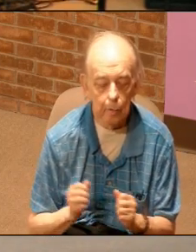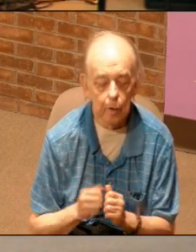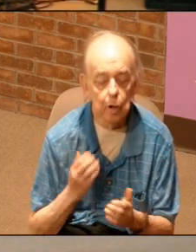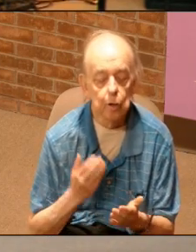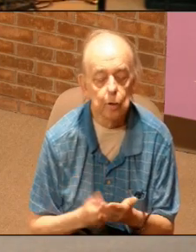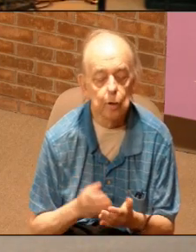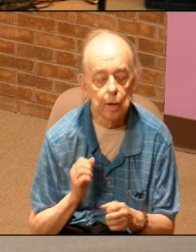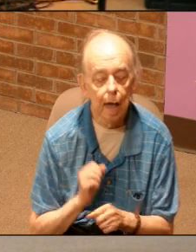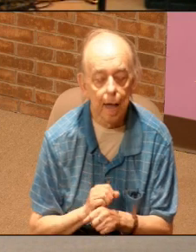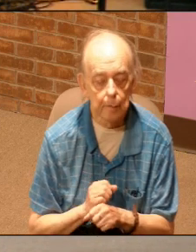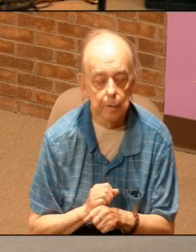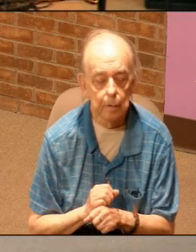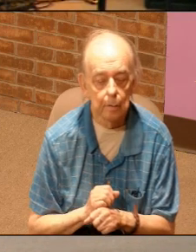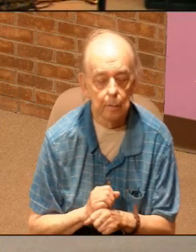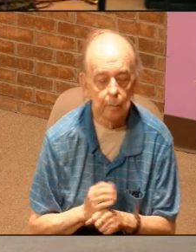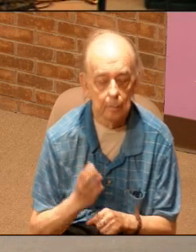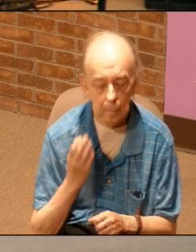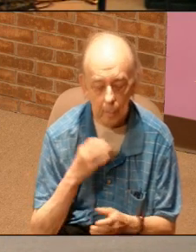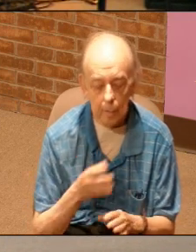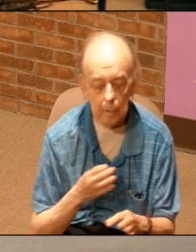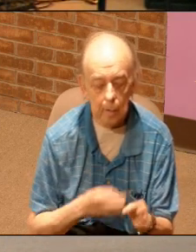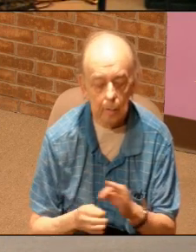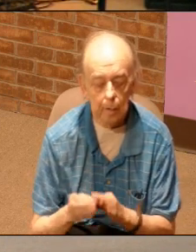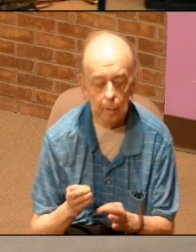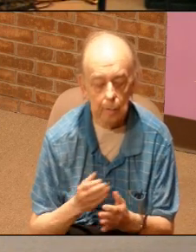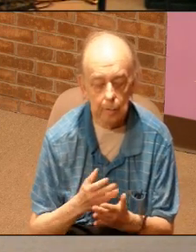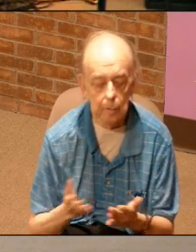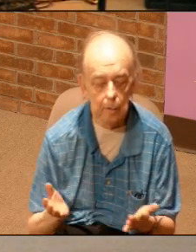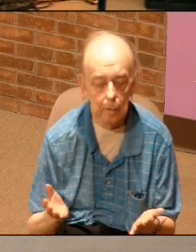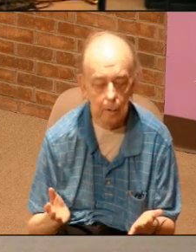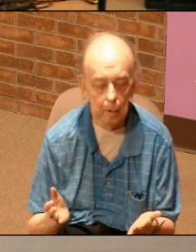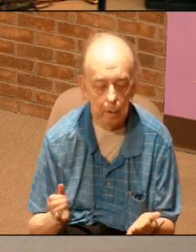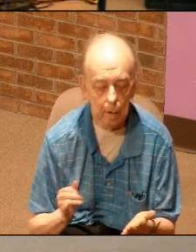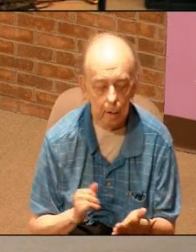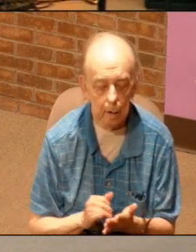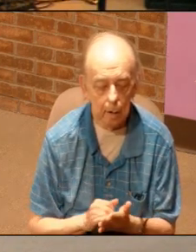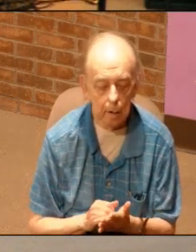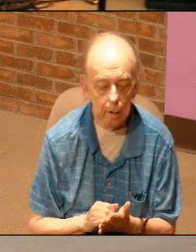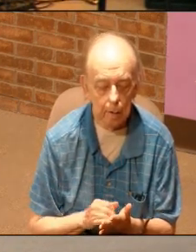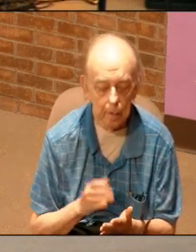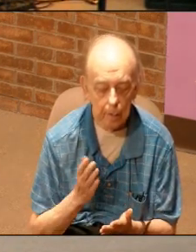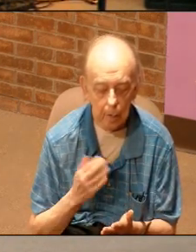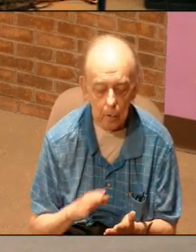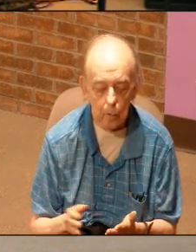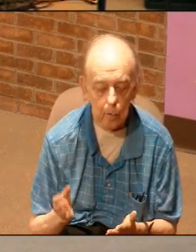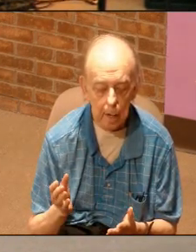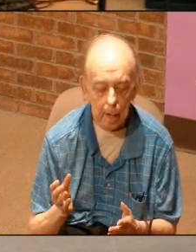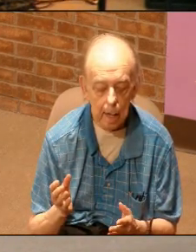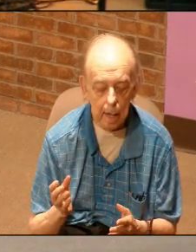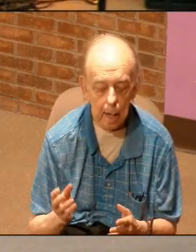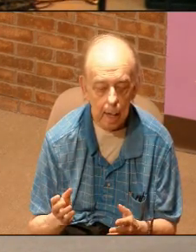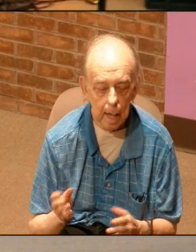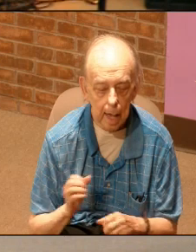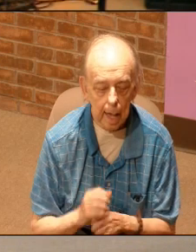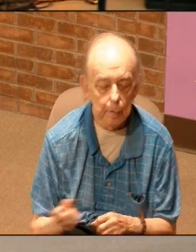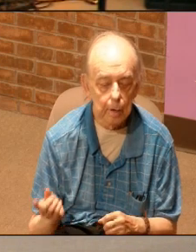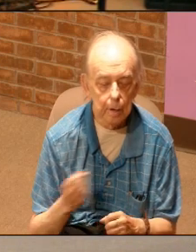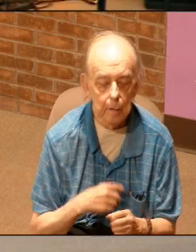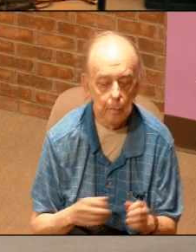habit. If you don't replace it with something, it's coming back with vengeance.